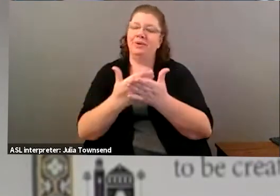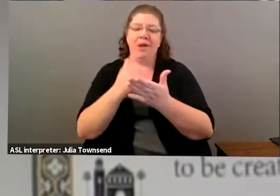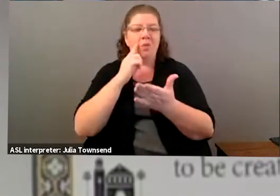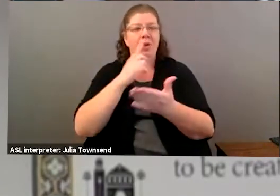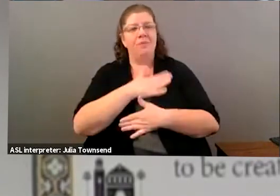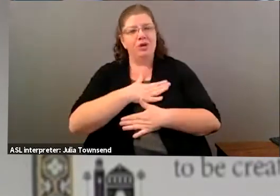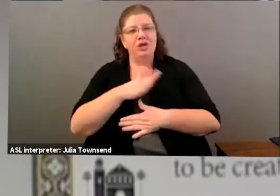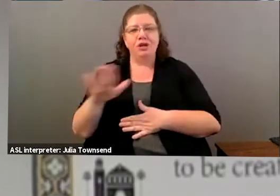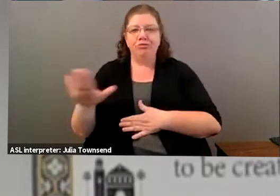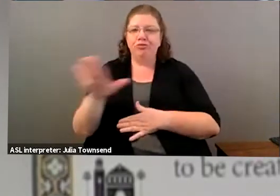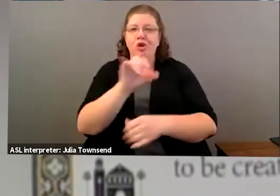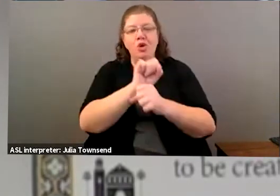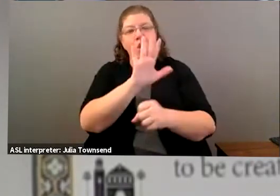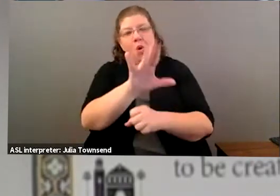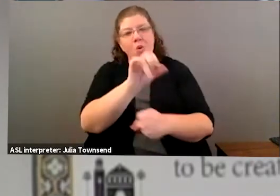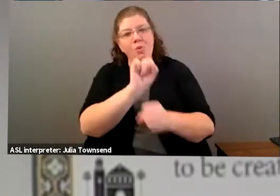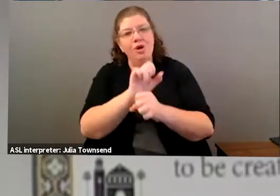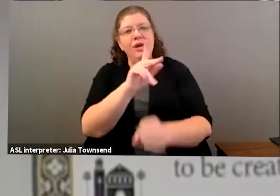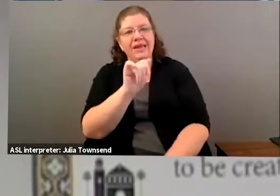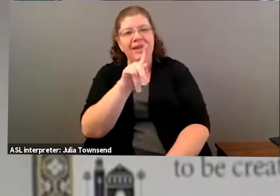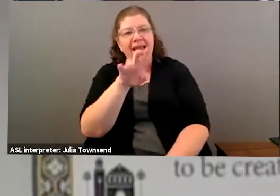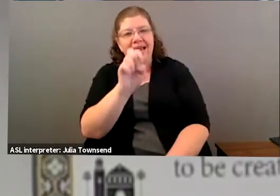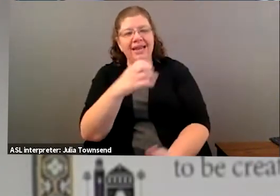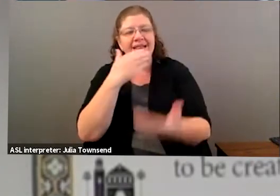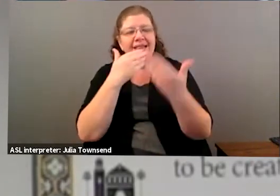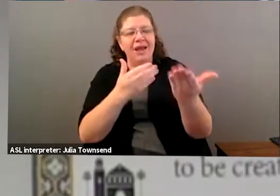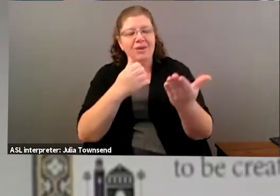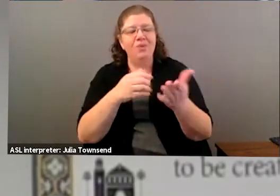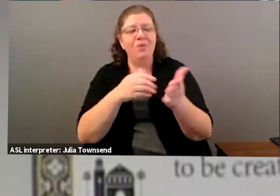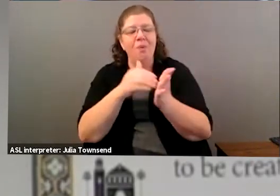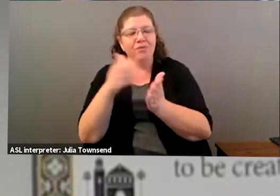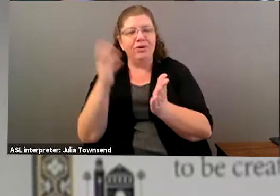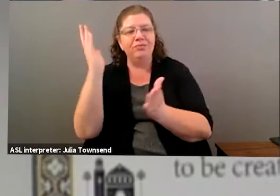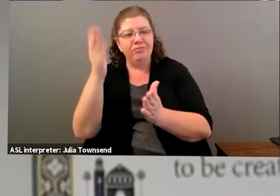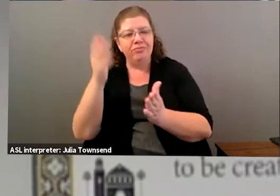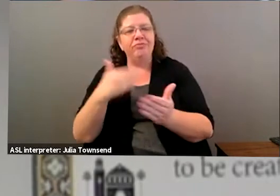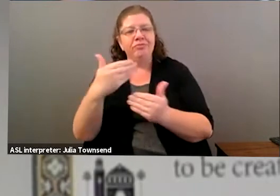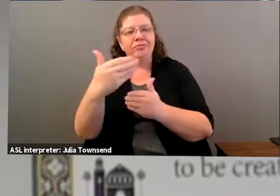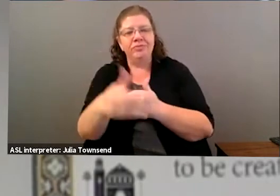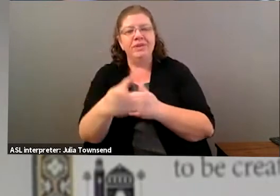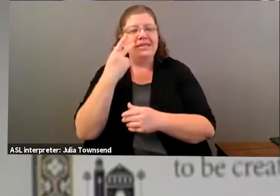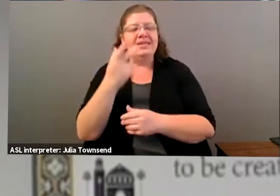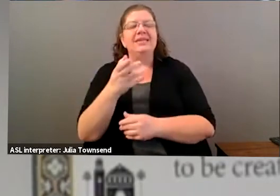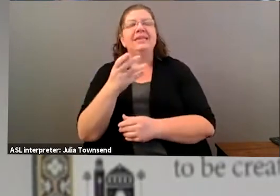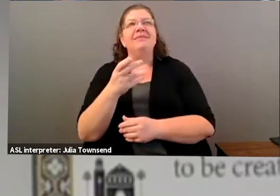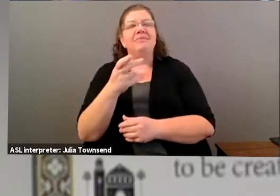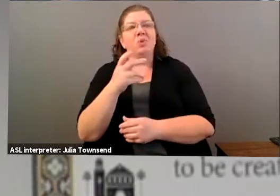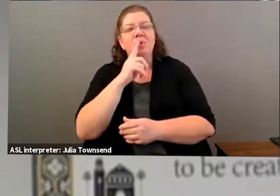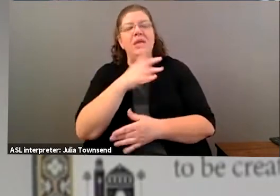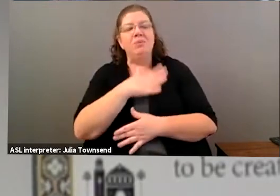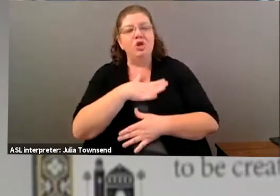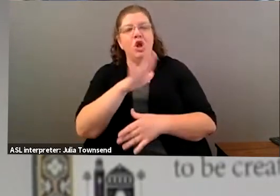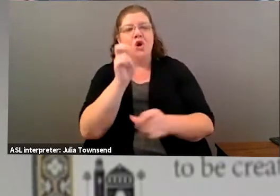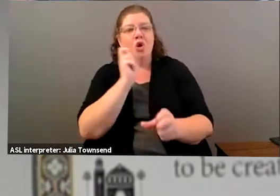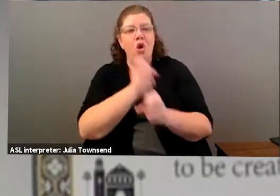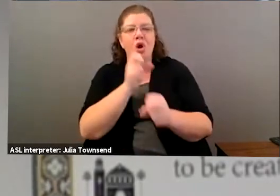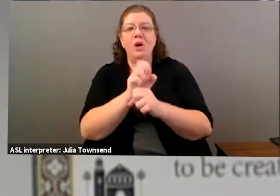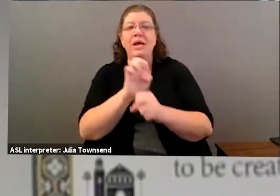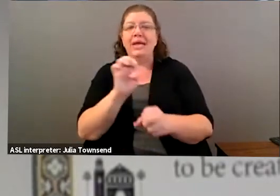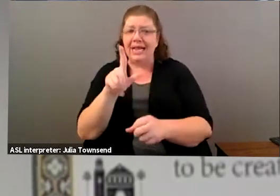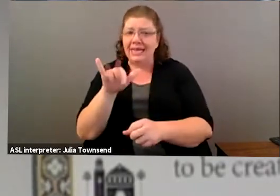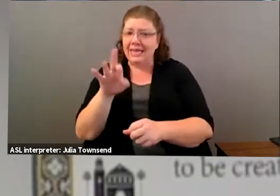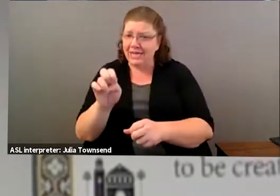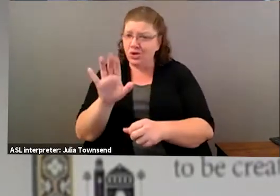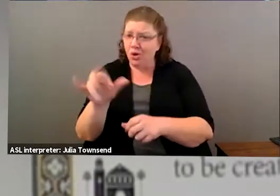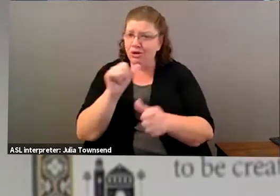work, Katie. I think you were one of the ones that made the presentation, and certainly Steve carrying on that. And so just appreciate the hard work, and Elise, and going